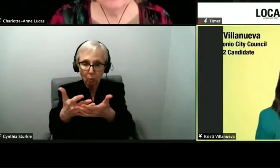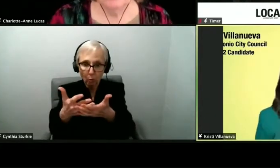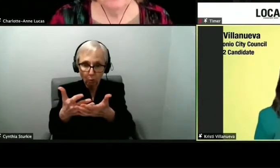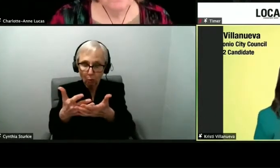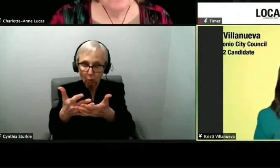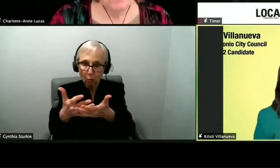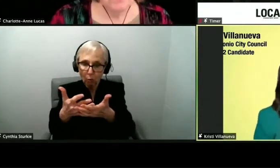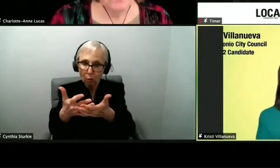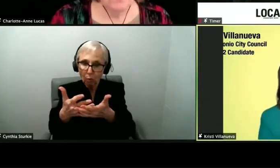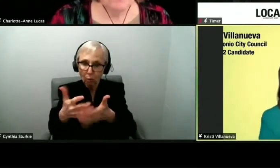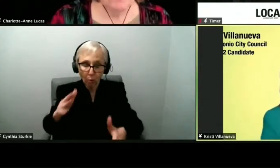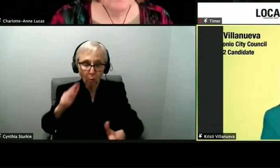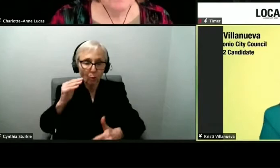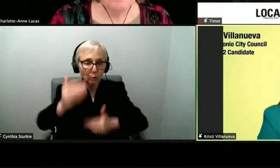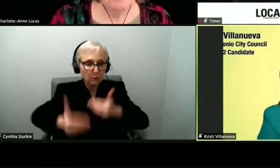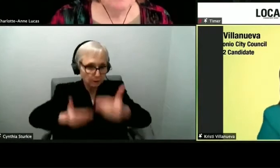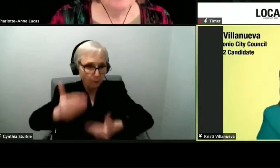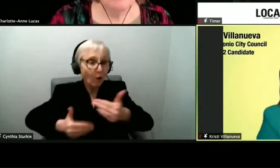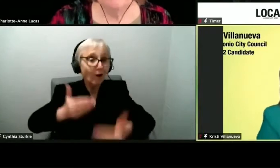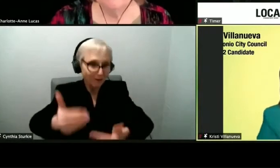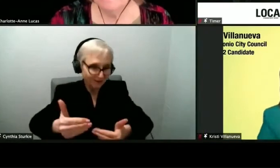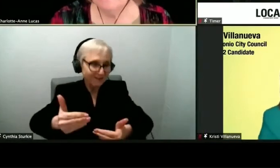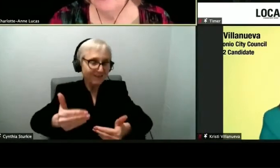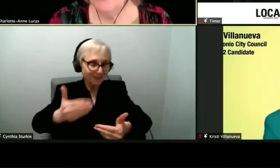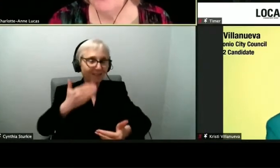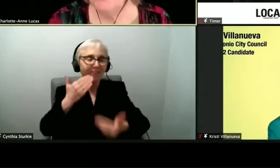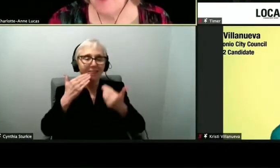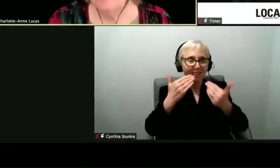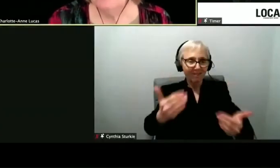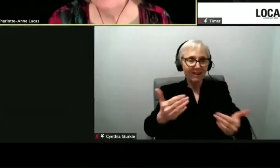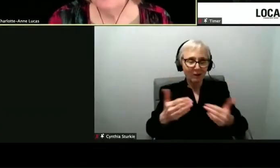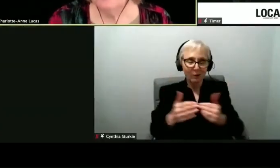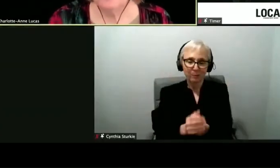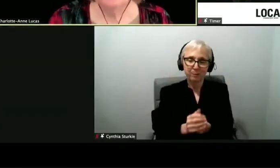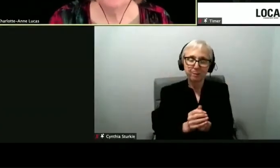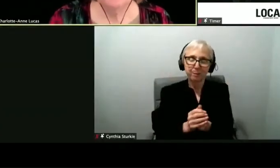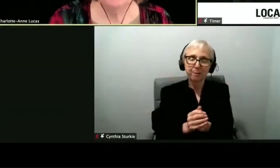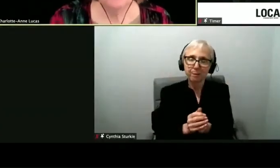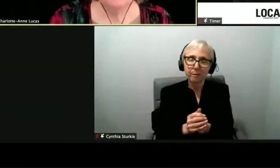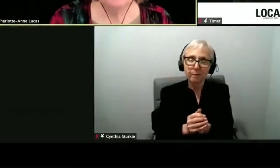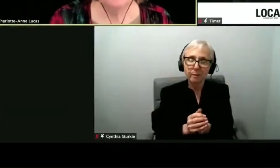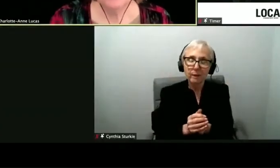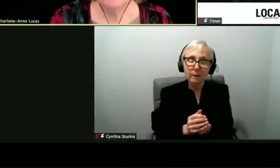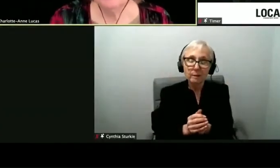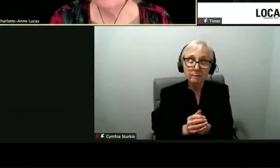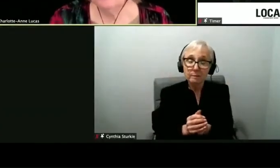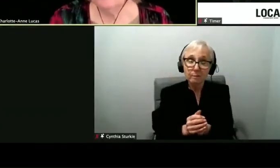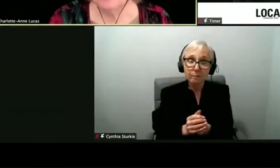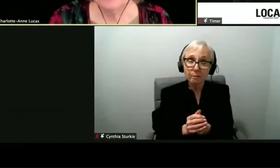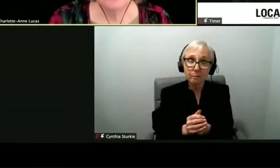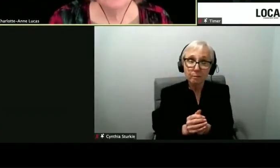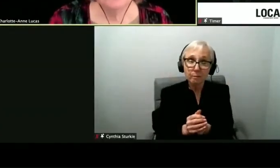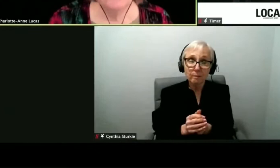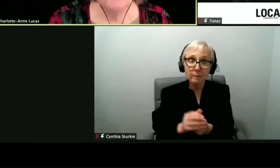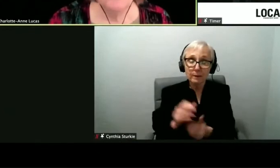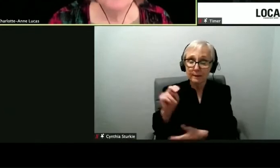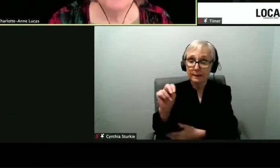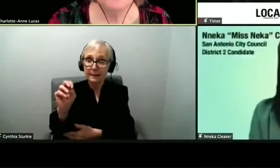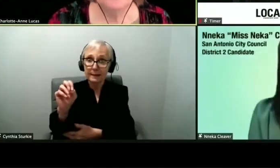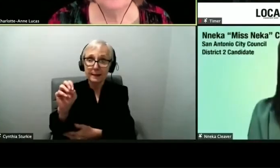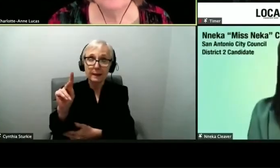the forward moving progress. Thank you. Thank you. Next person on this question is Neka